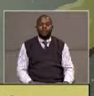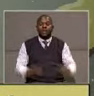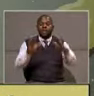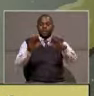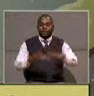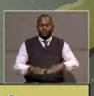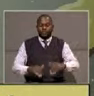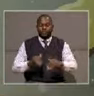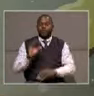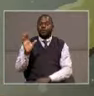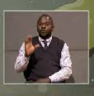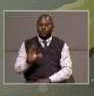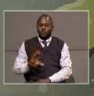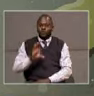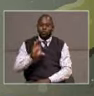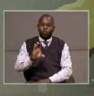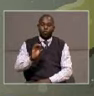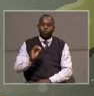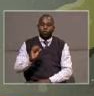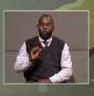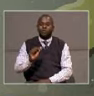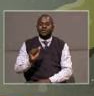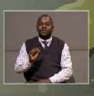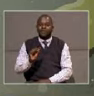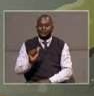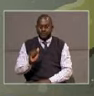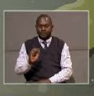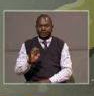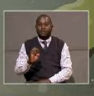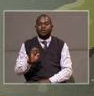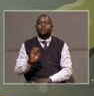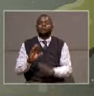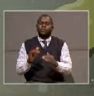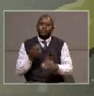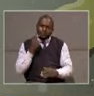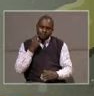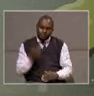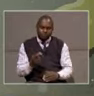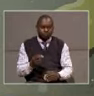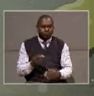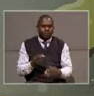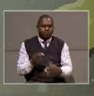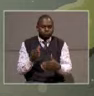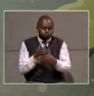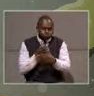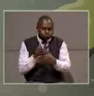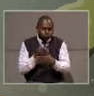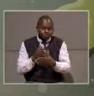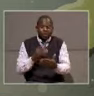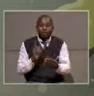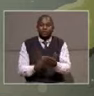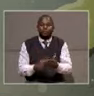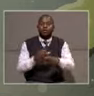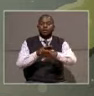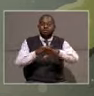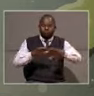Parliamentary Committee on Commission Statutory Authorities and Enterprises, COSASE, has discovered inconsistencies in the acquisition of the